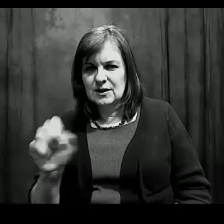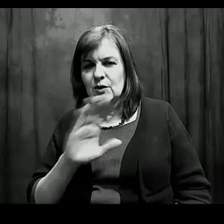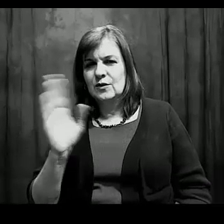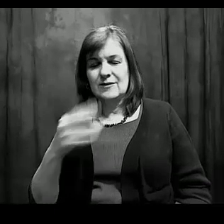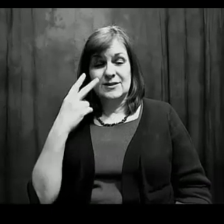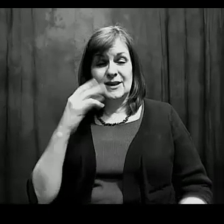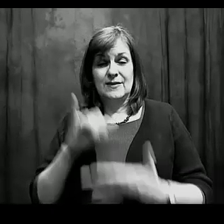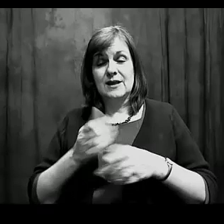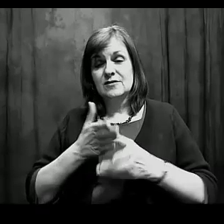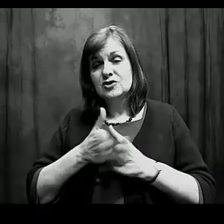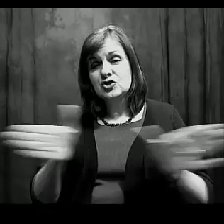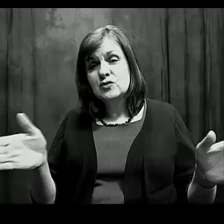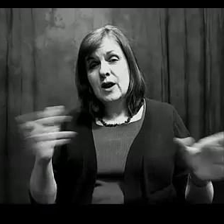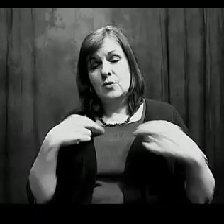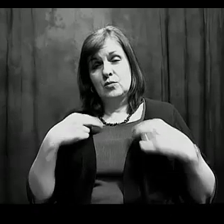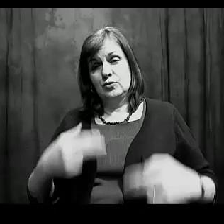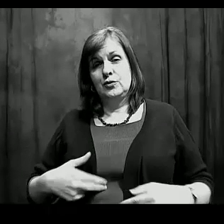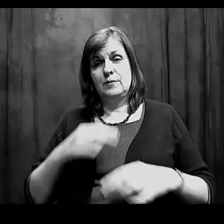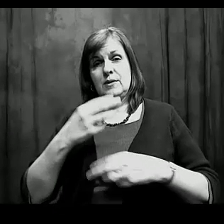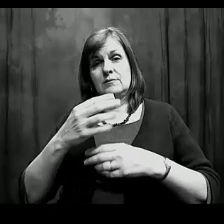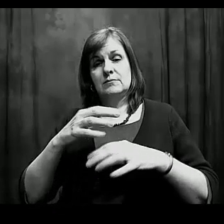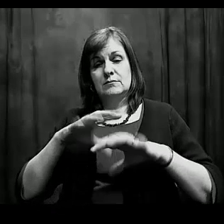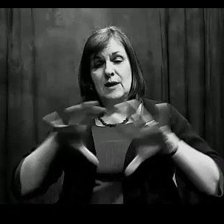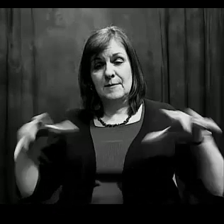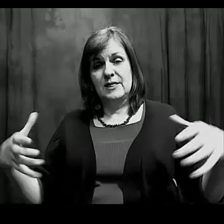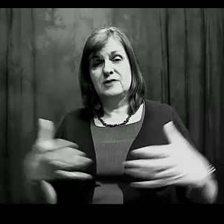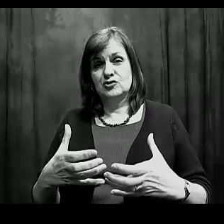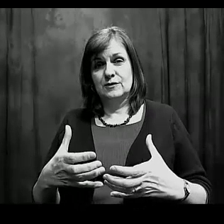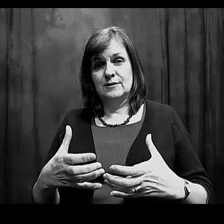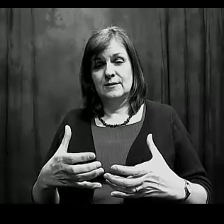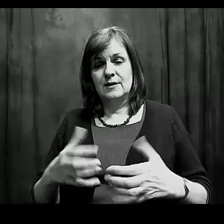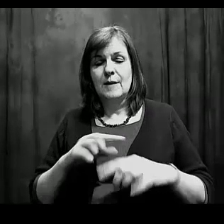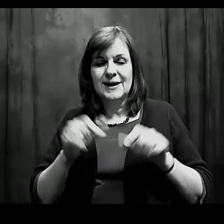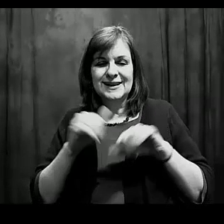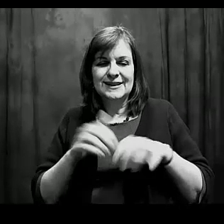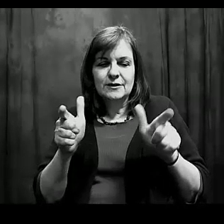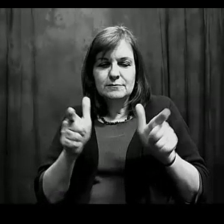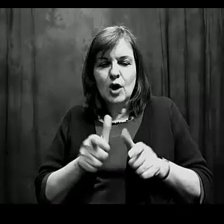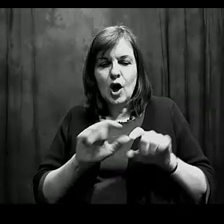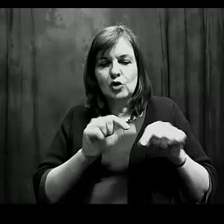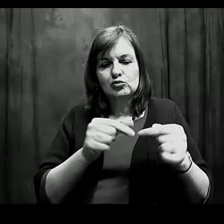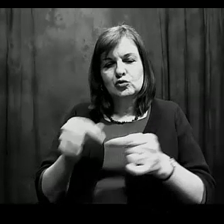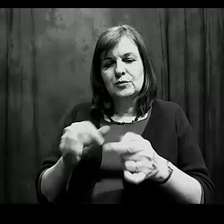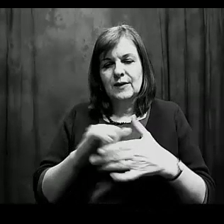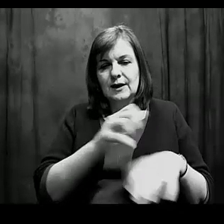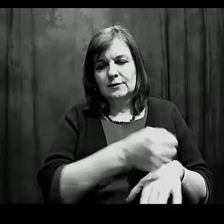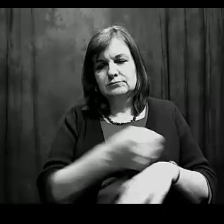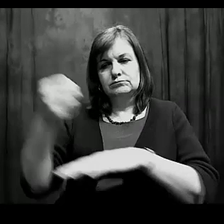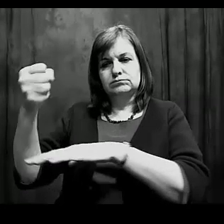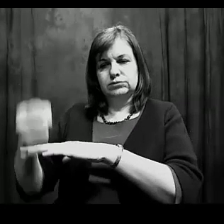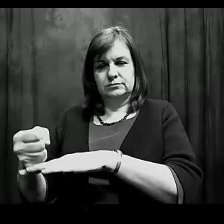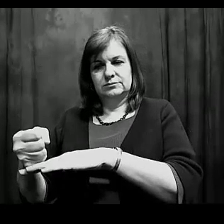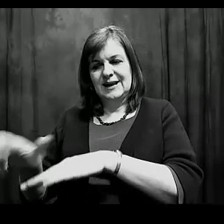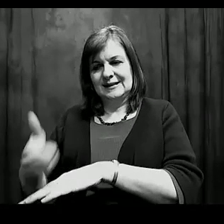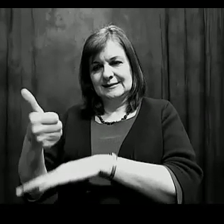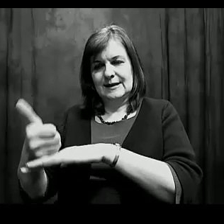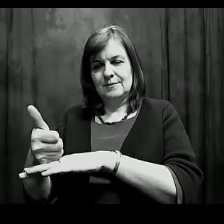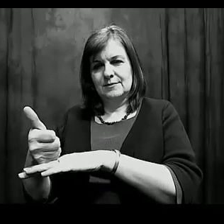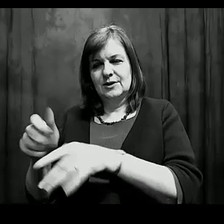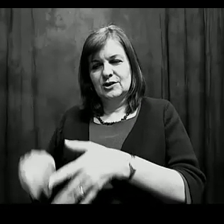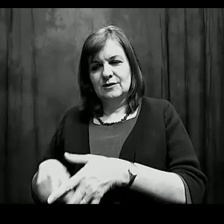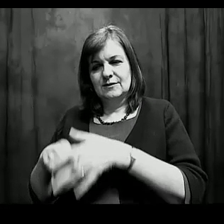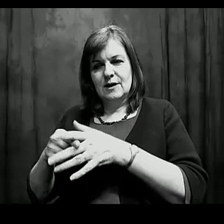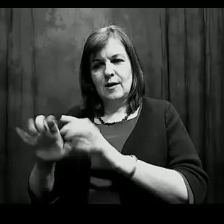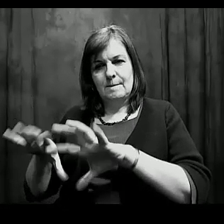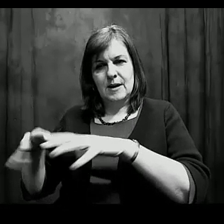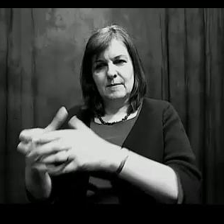okay? And we never see that in the human populations. But what we do see is in these small groups that start populations,